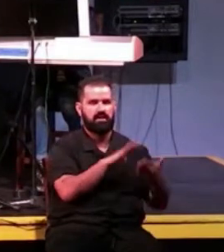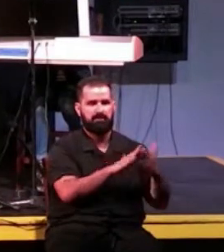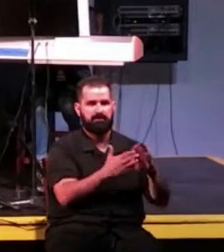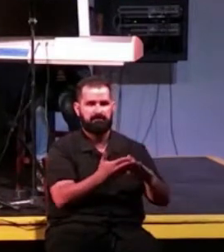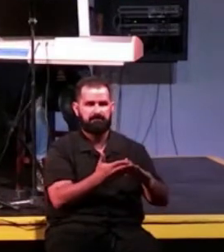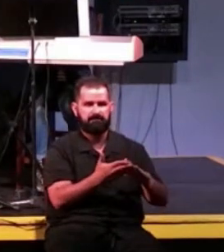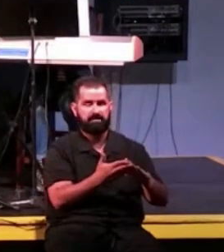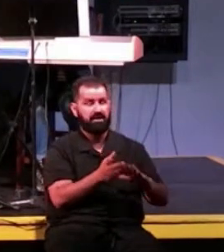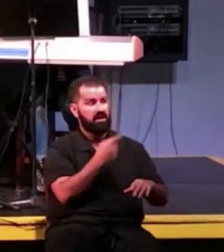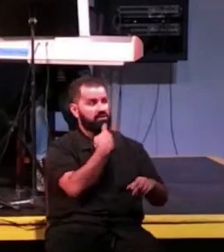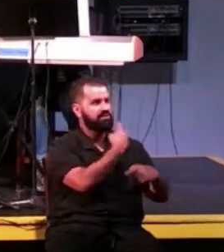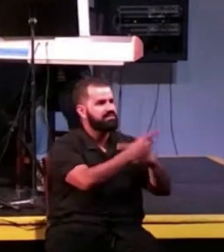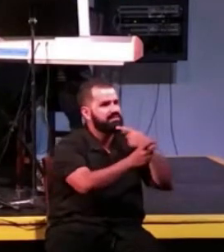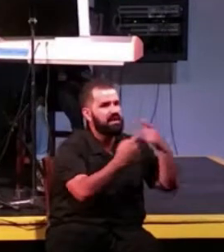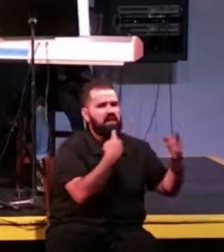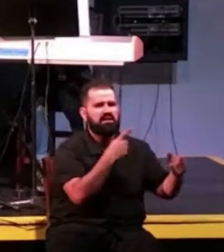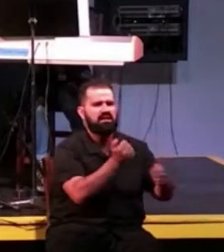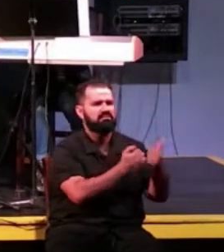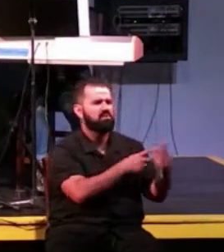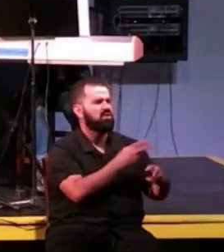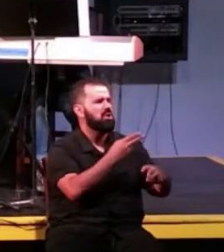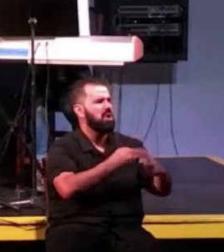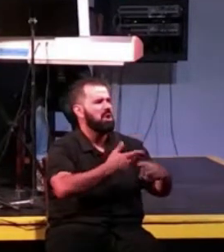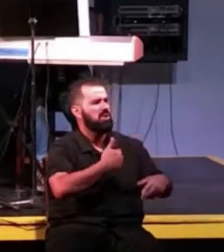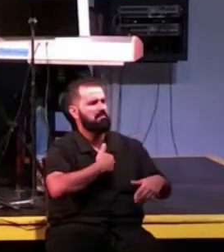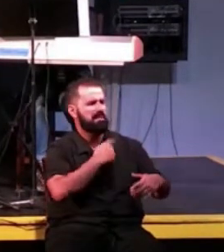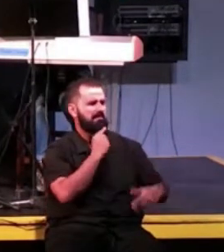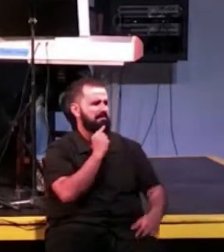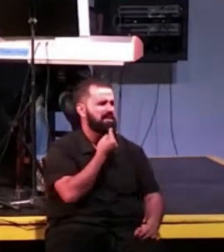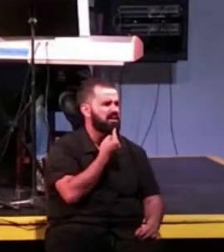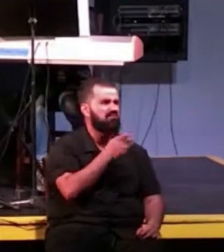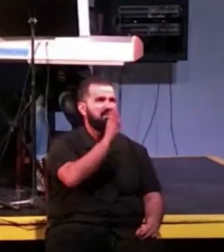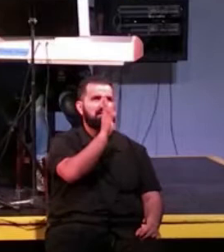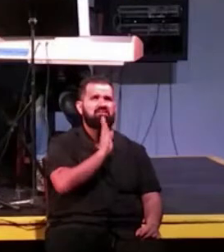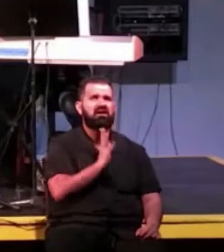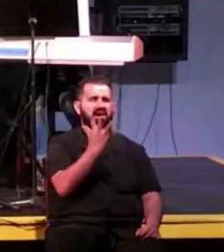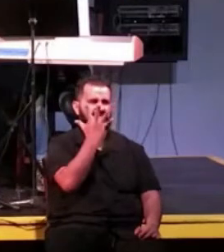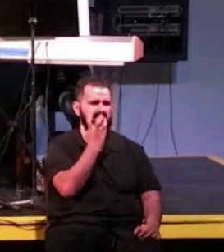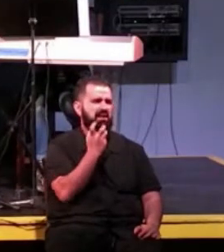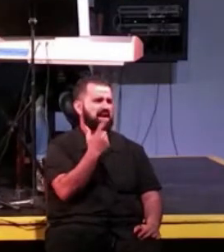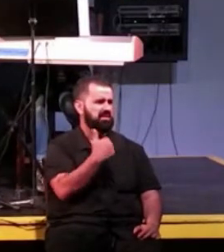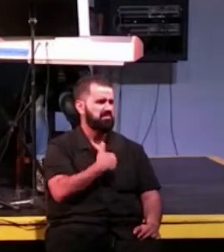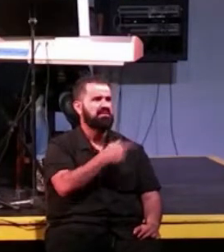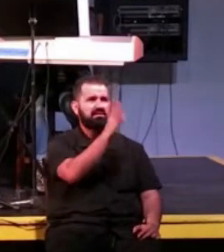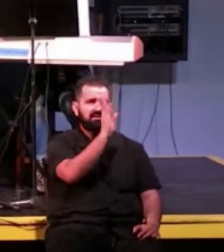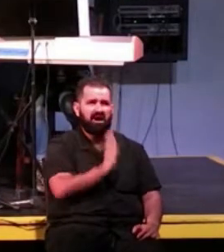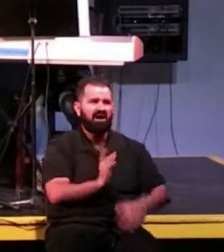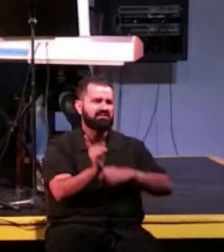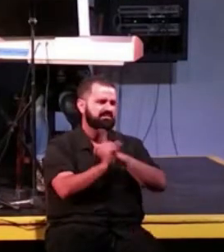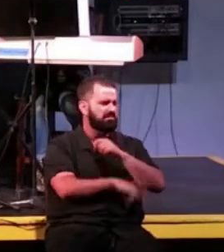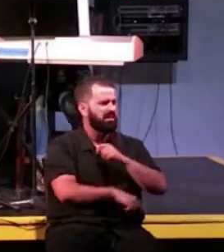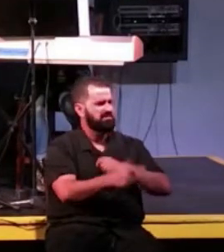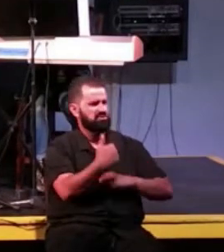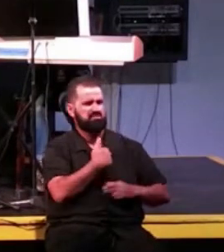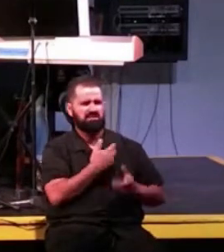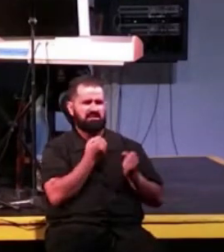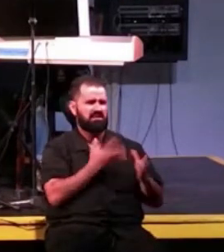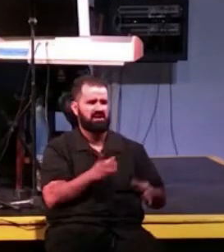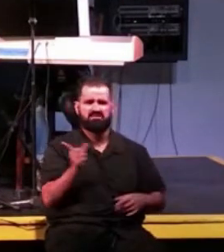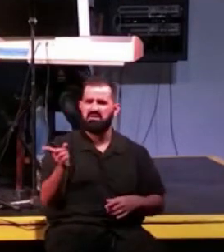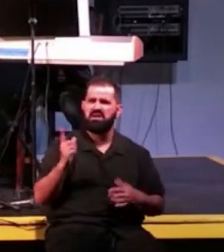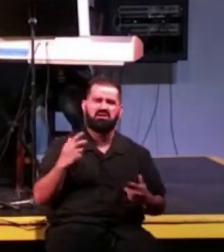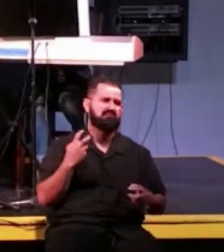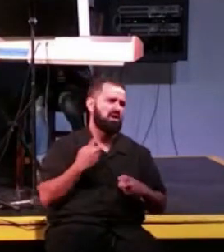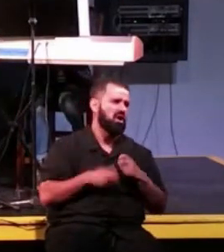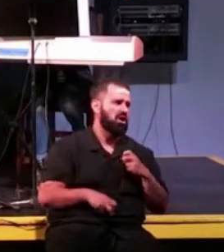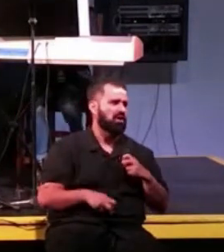And she's telling everyone, call me bitter because the Lord is mad at me. The Lord has dealt with me. The Lord has made my life hard. And